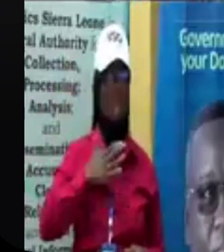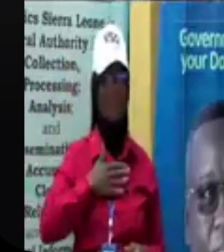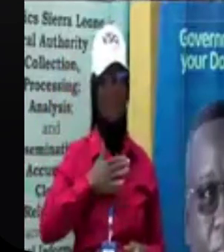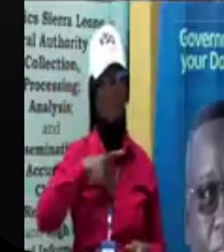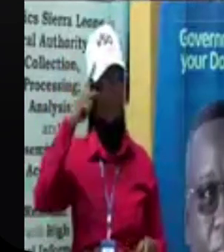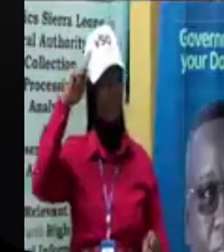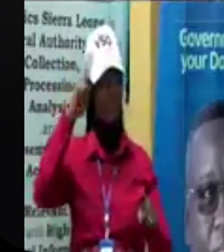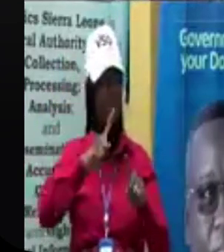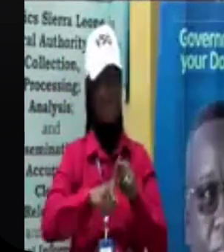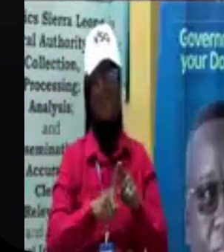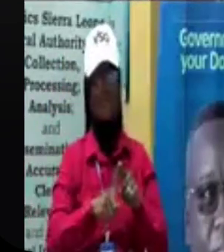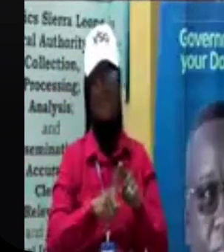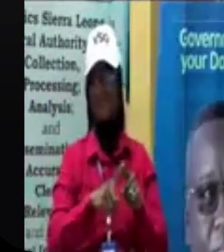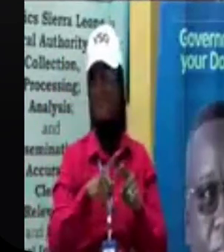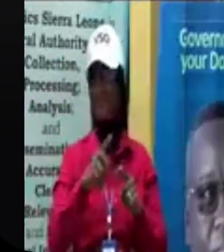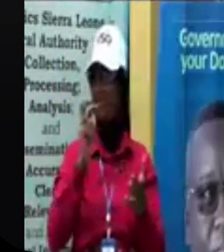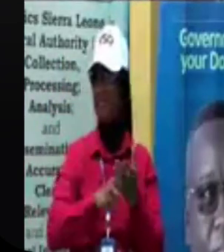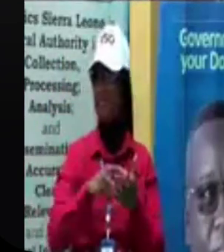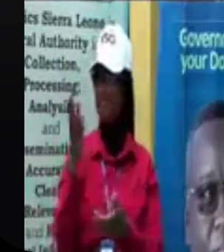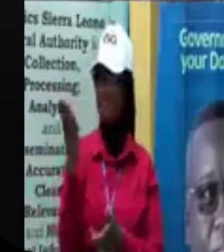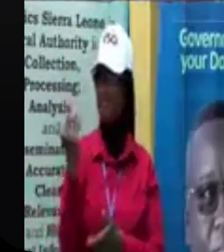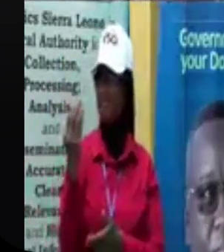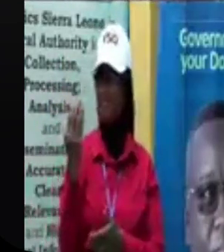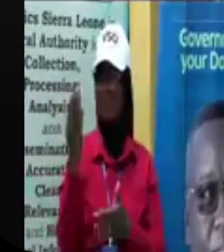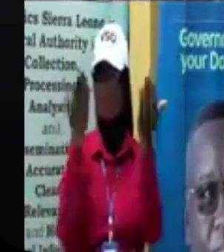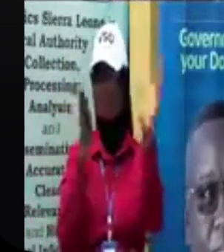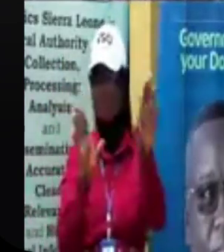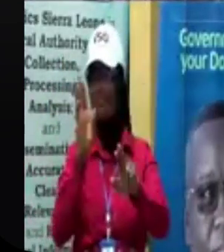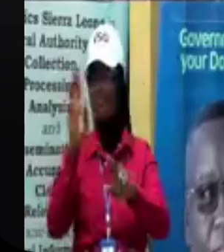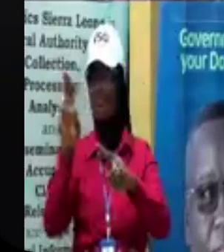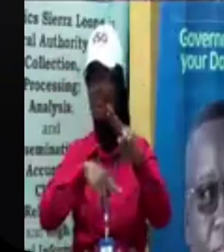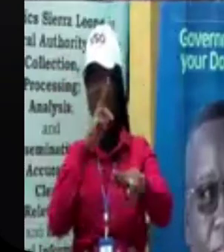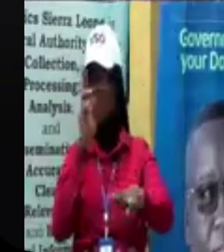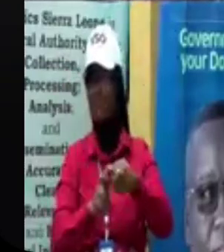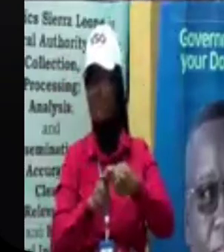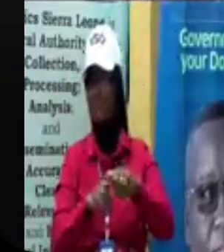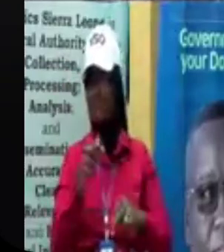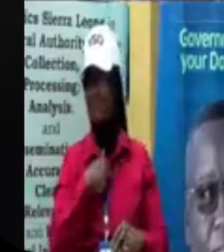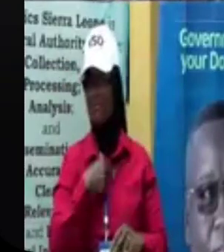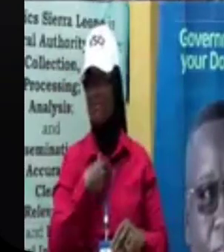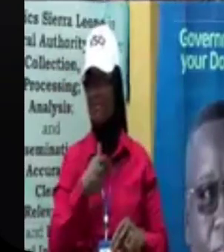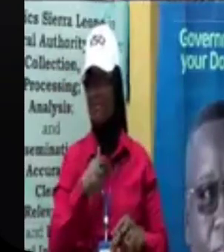Dr. Human Khan died for this station. He left in picking them. Now me